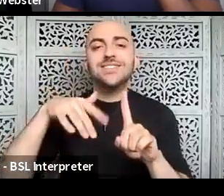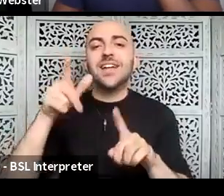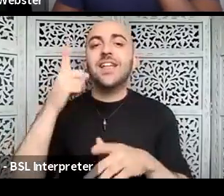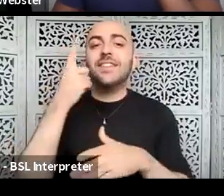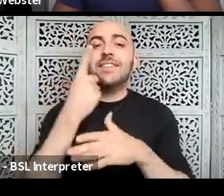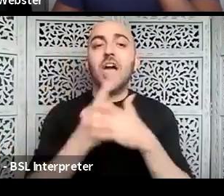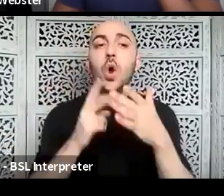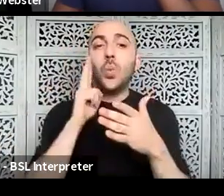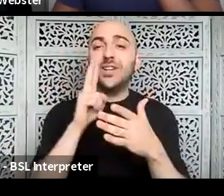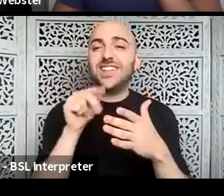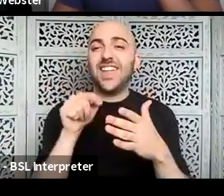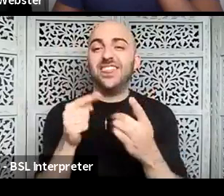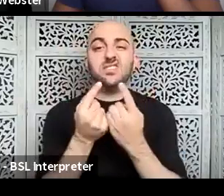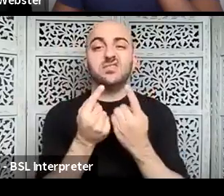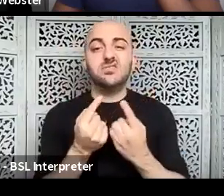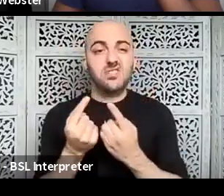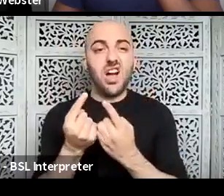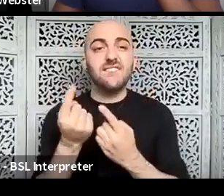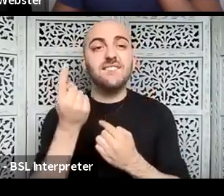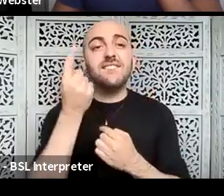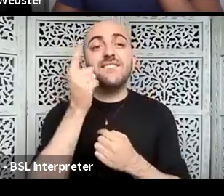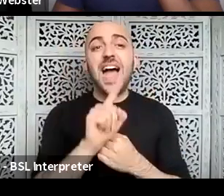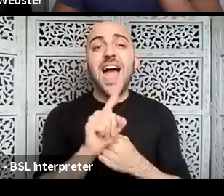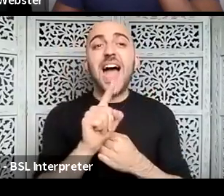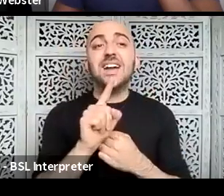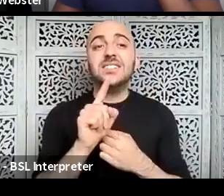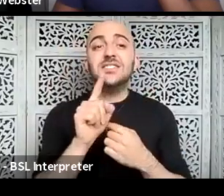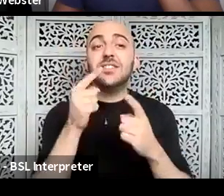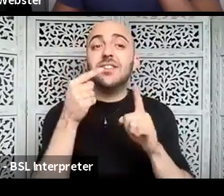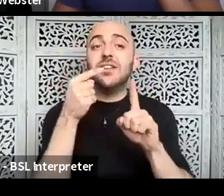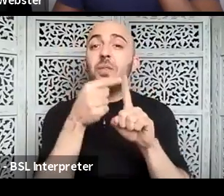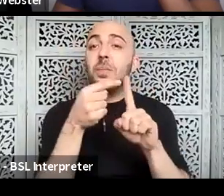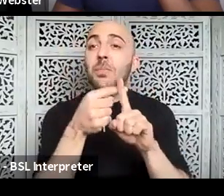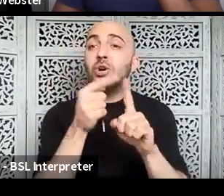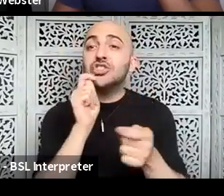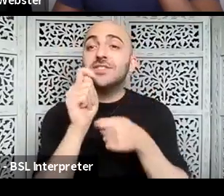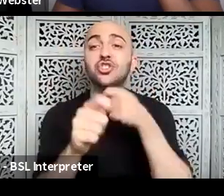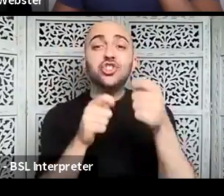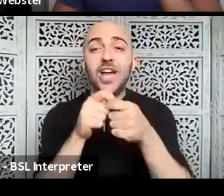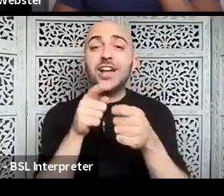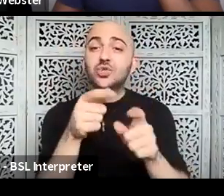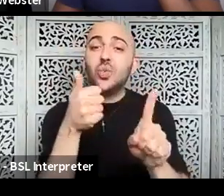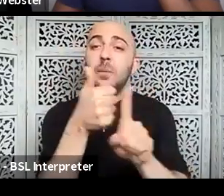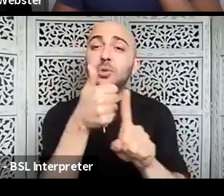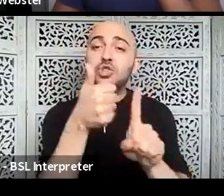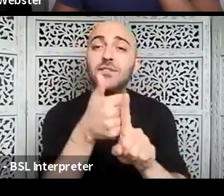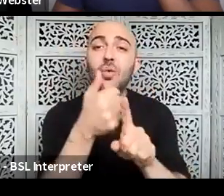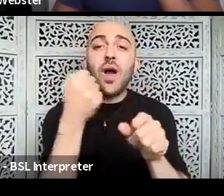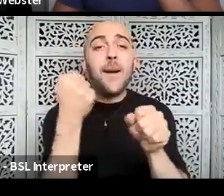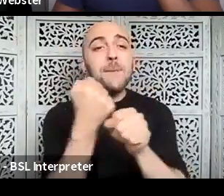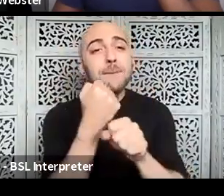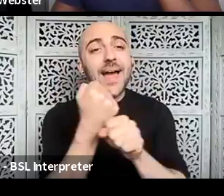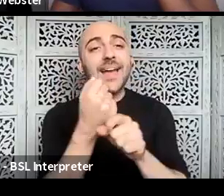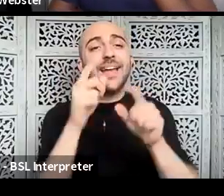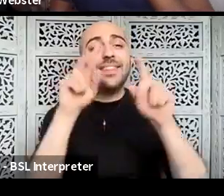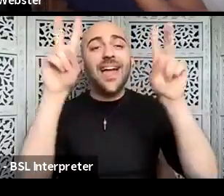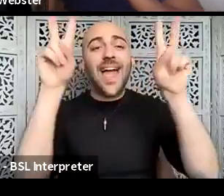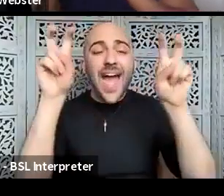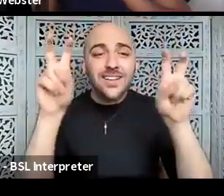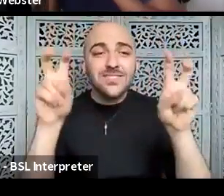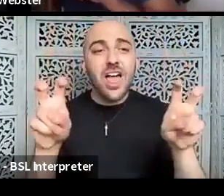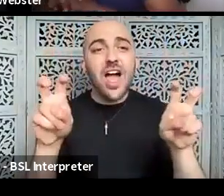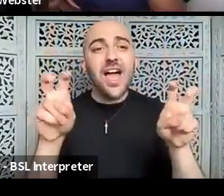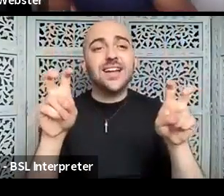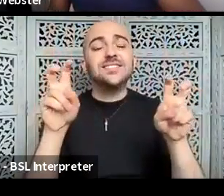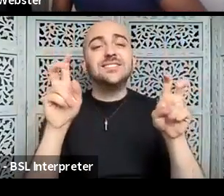this stuff. And also the positive changes that you guys are pushing for and you are making, and the headlines in our industry